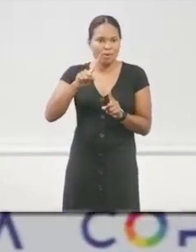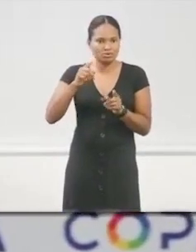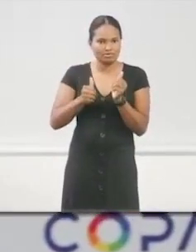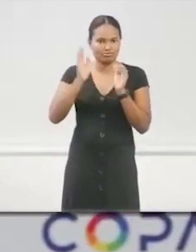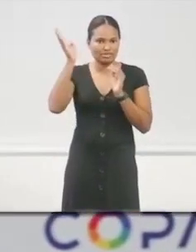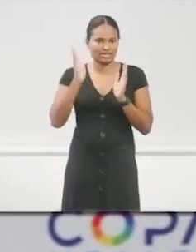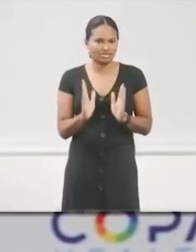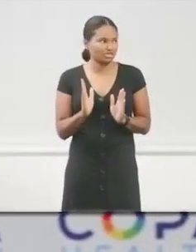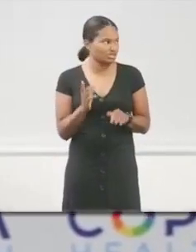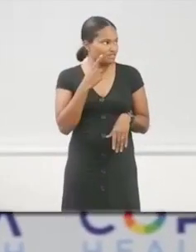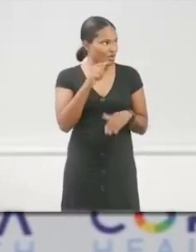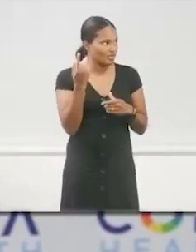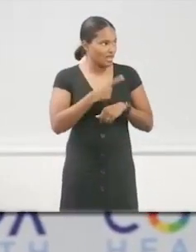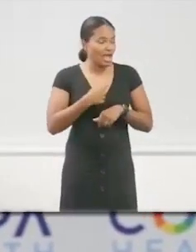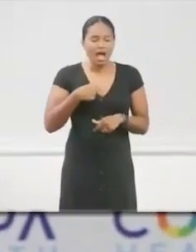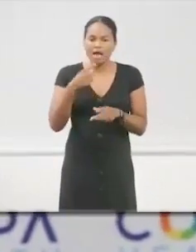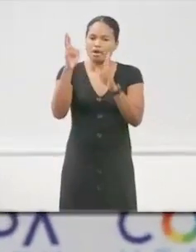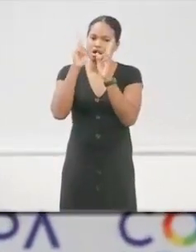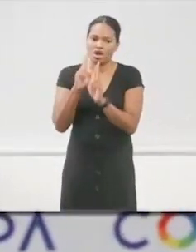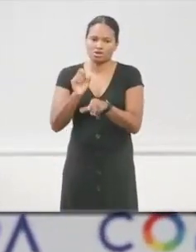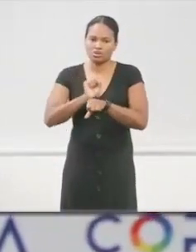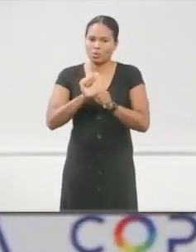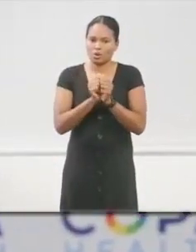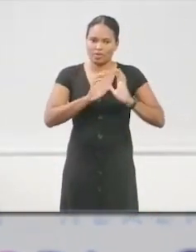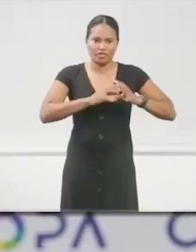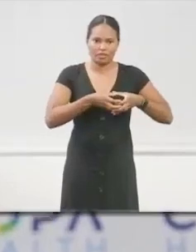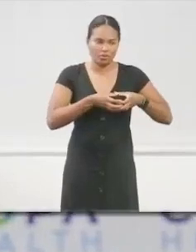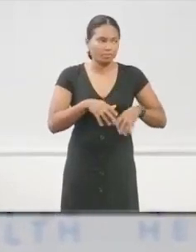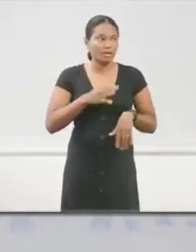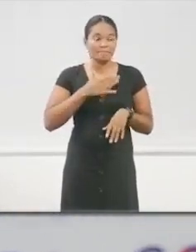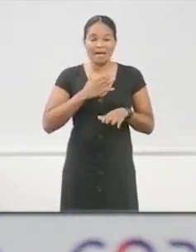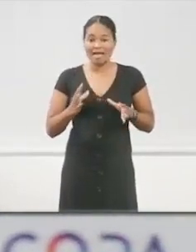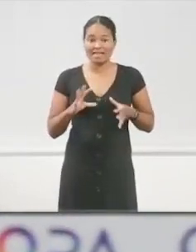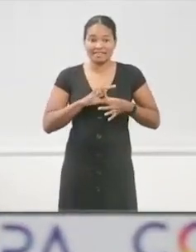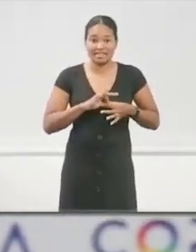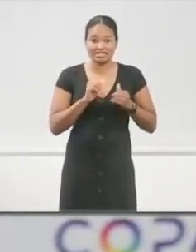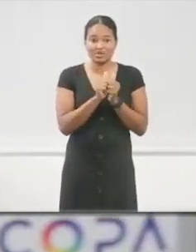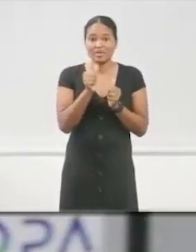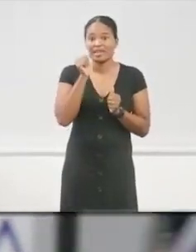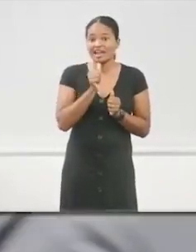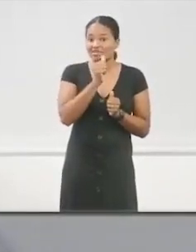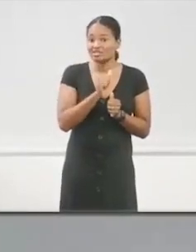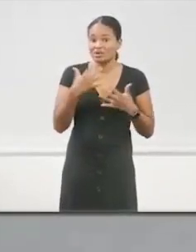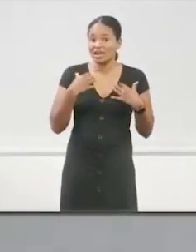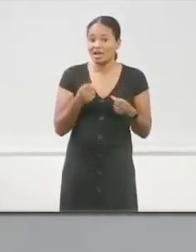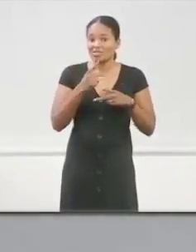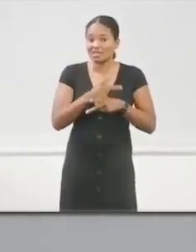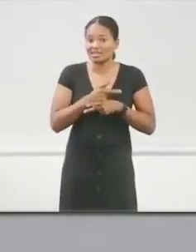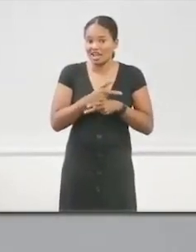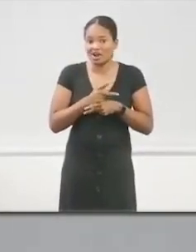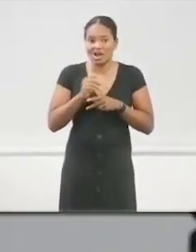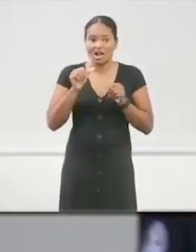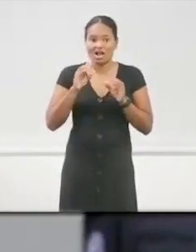today. I had the privilege of working with this crew with my affiliation with the Arizona Healthcare Association